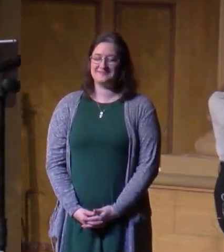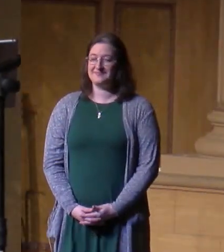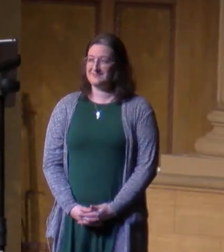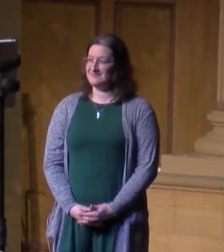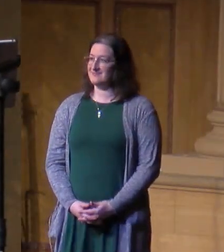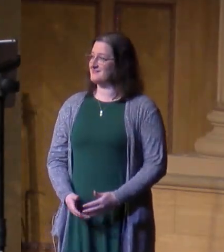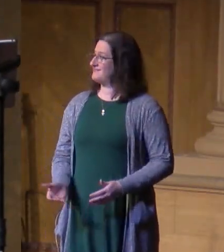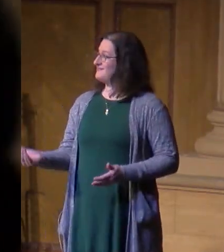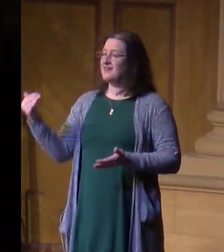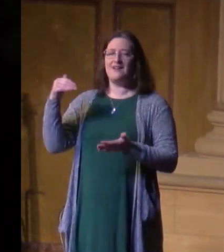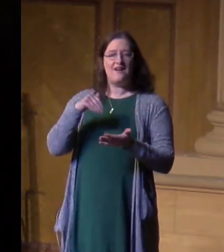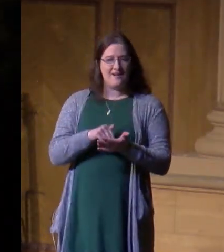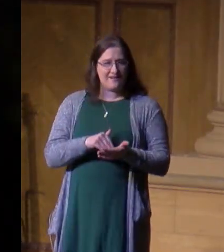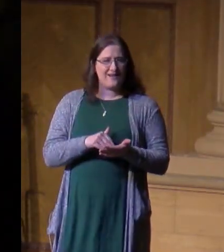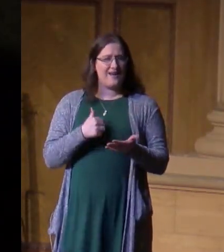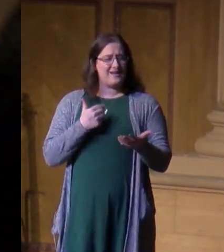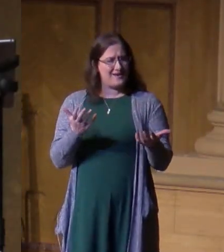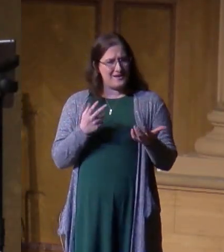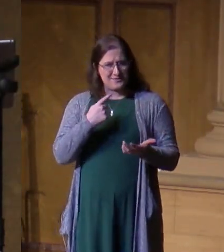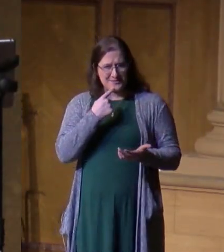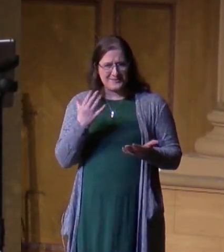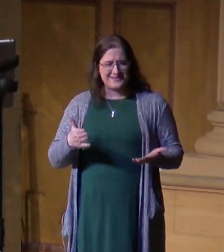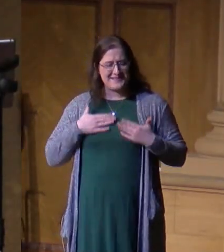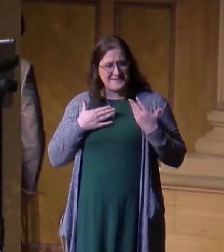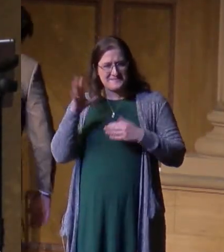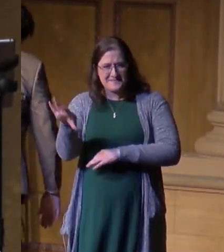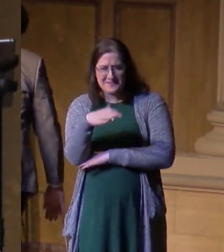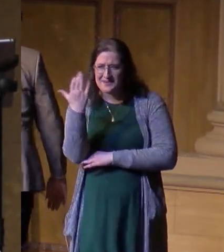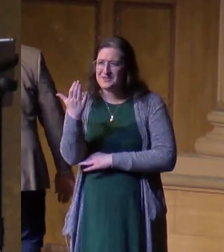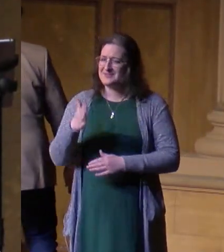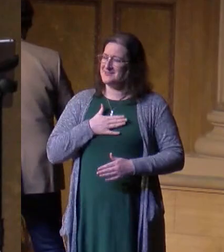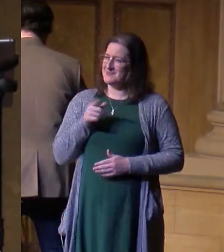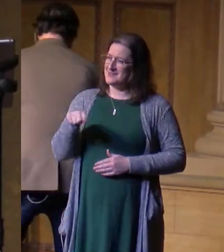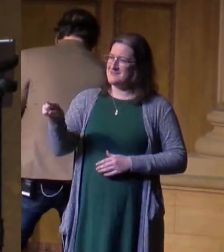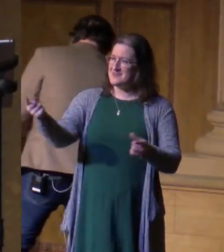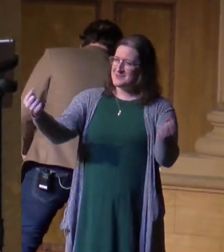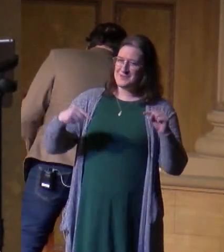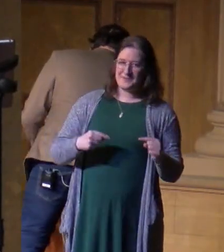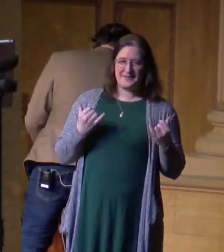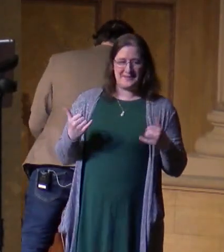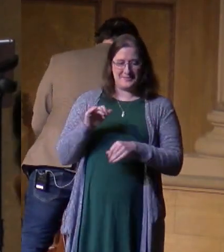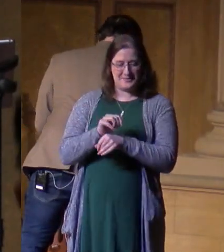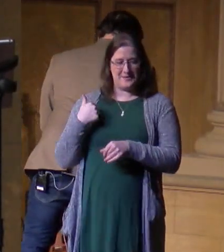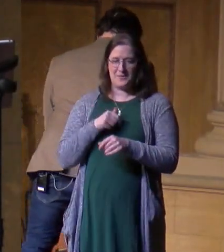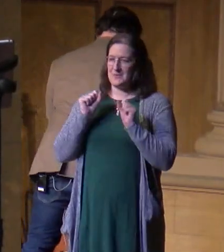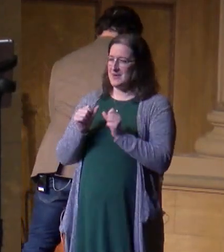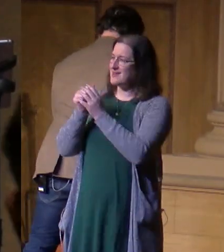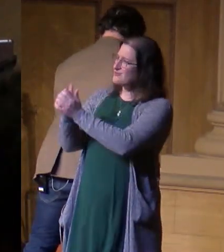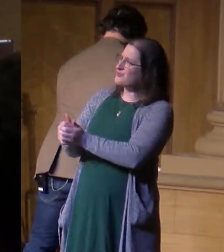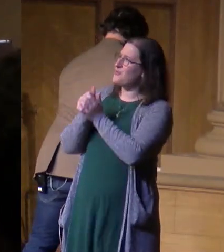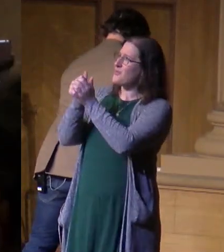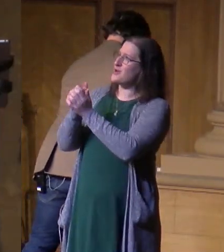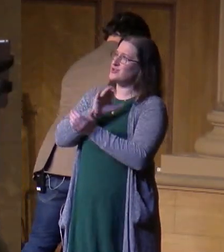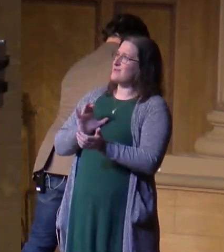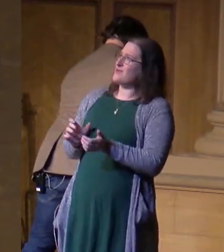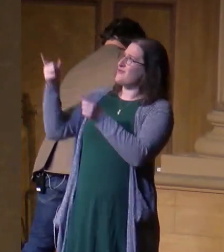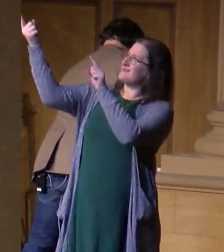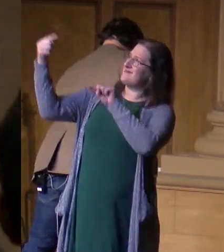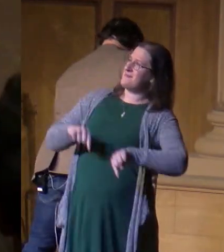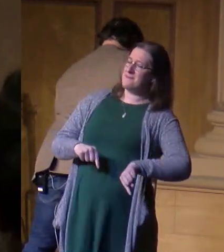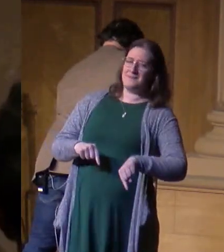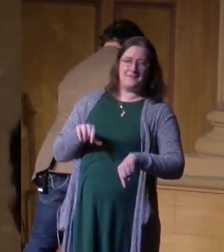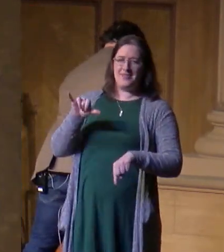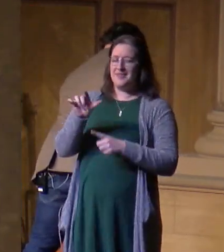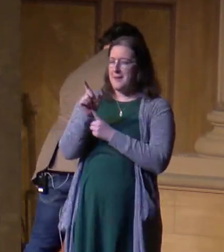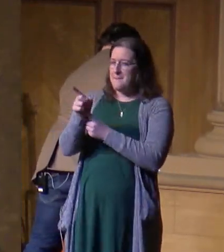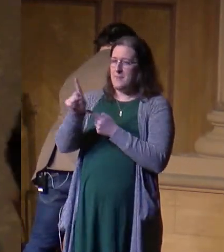Well, again, let me say Merry Christmas. Glad to have you tonight as we worship the coming of Christ. That moment when the